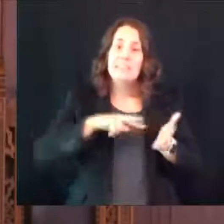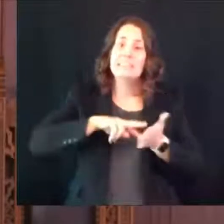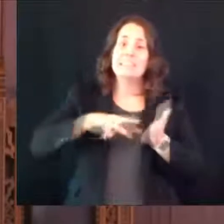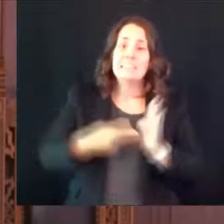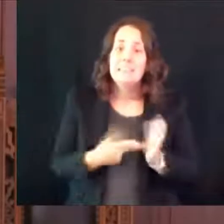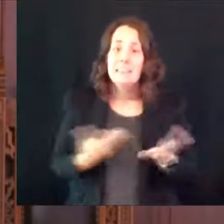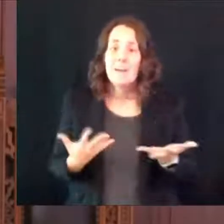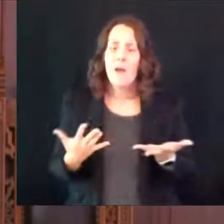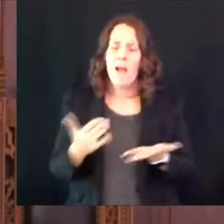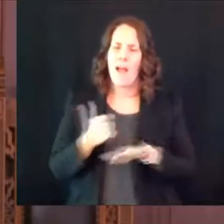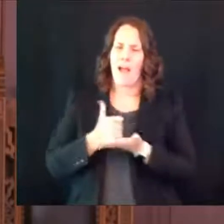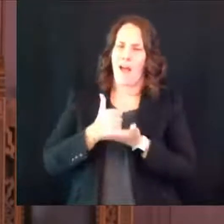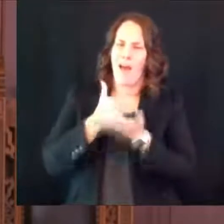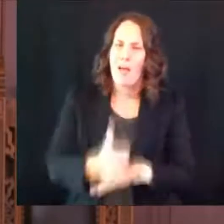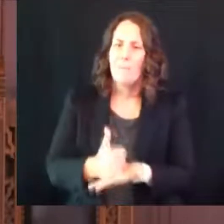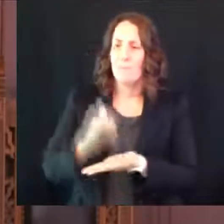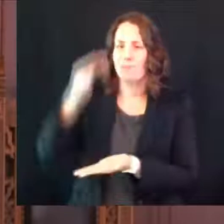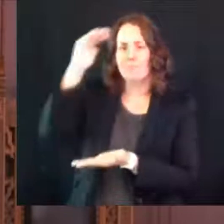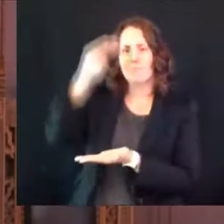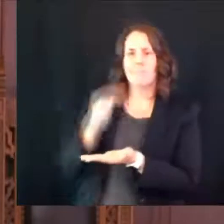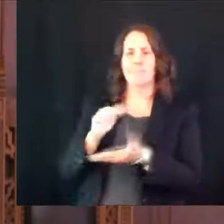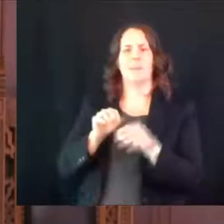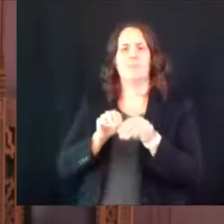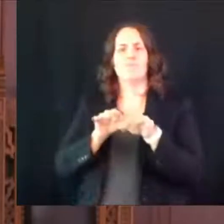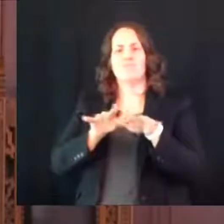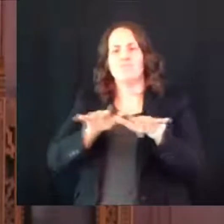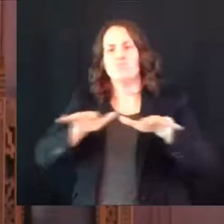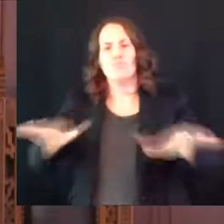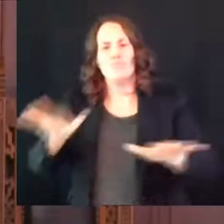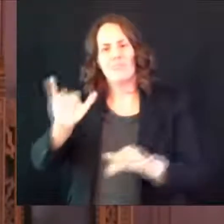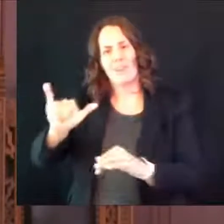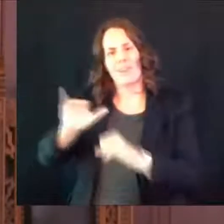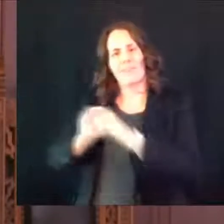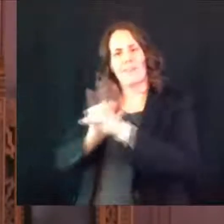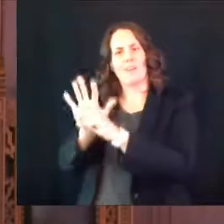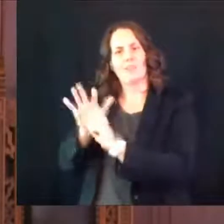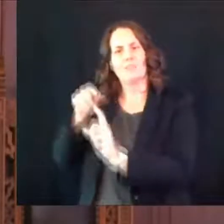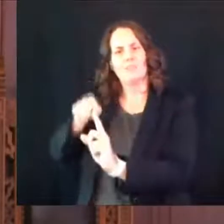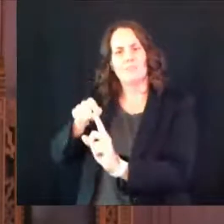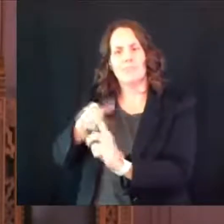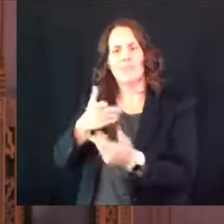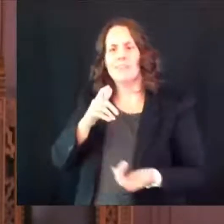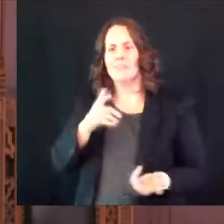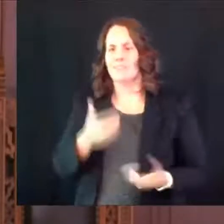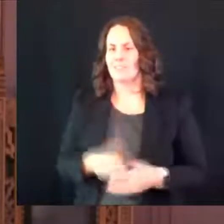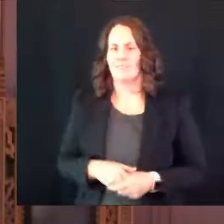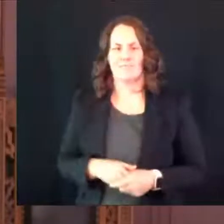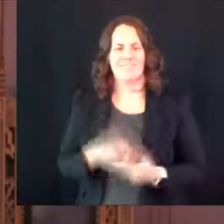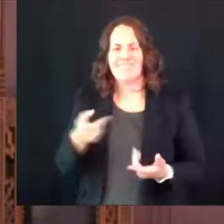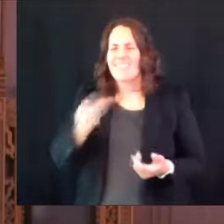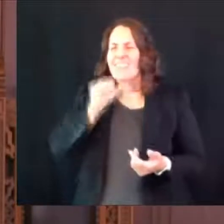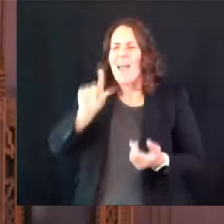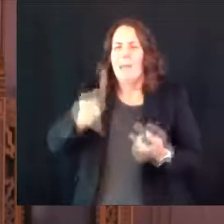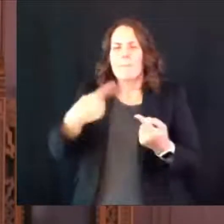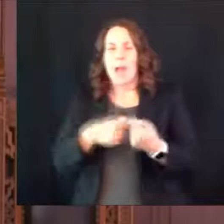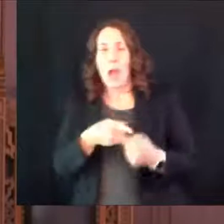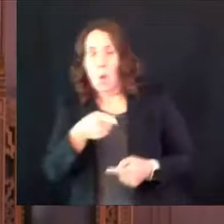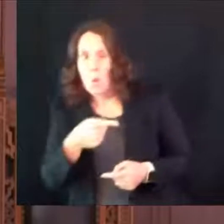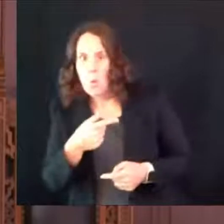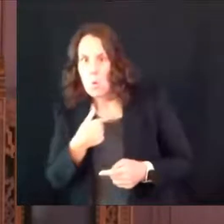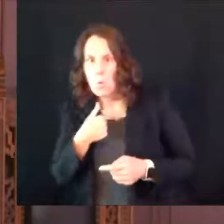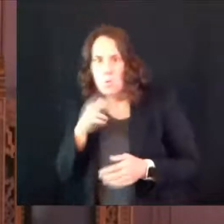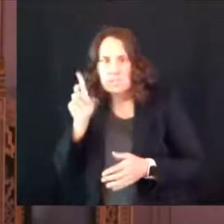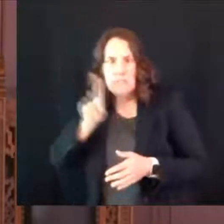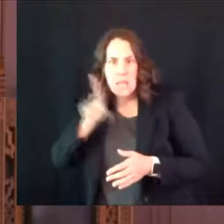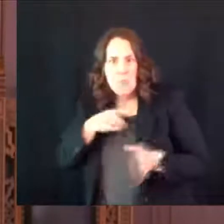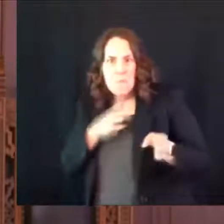who and what is the outcome. We spend a lot of time talking about it, but it doesn't keep a single person alive, doesn't keep a single